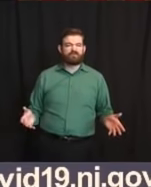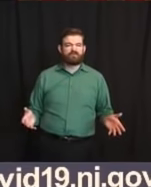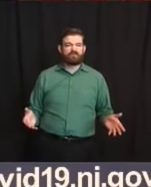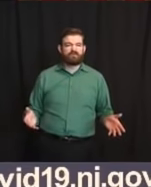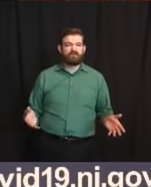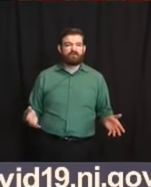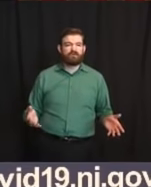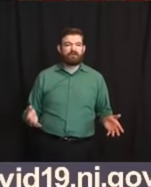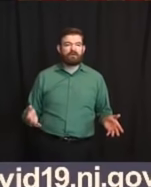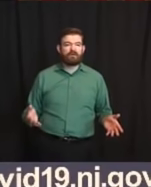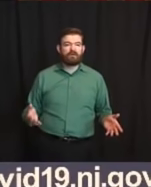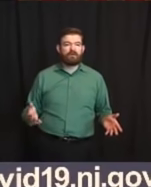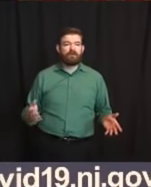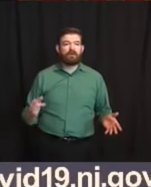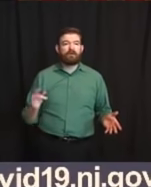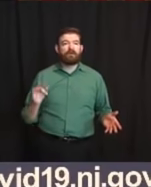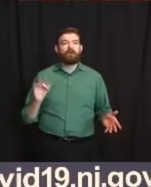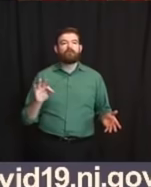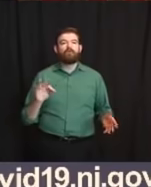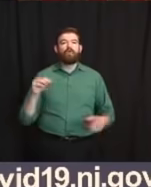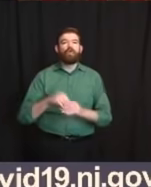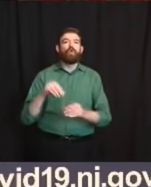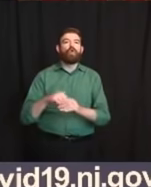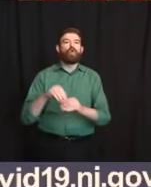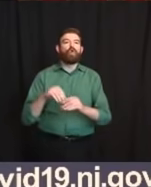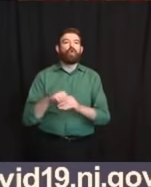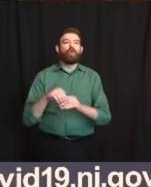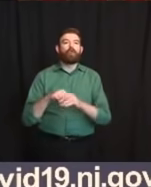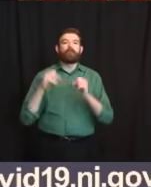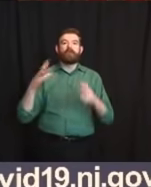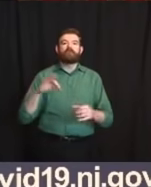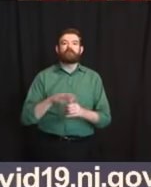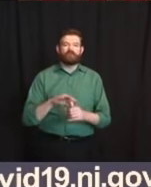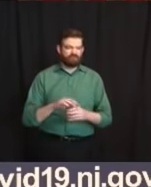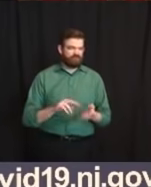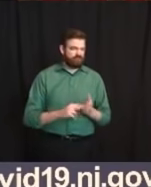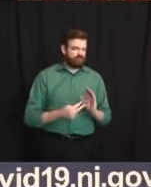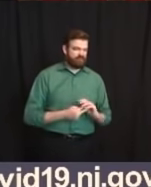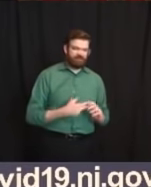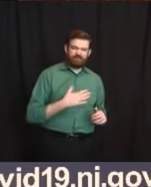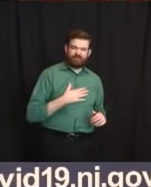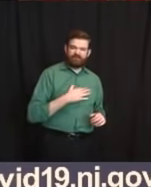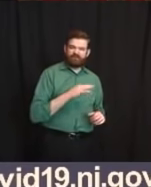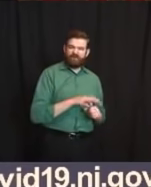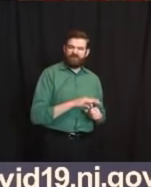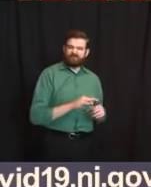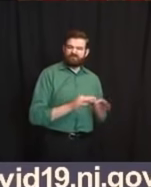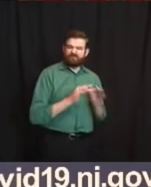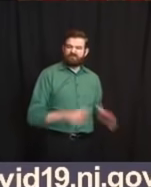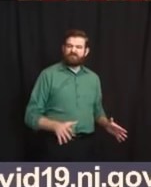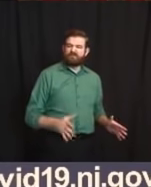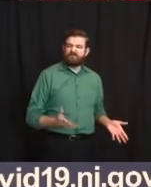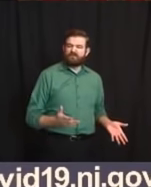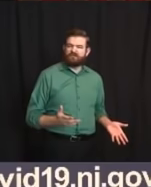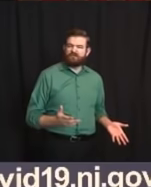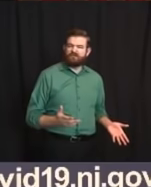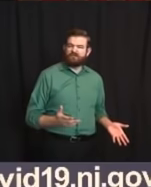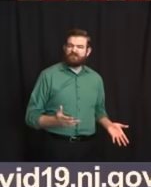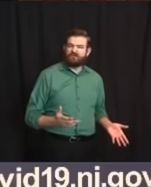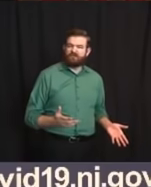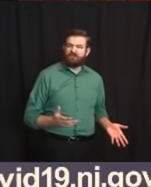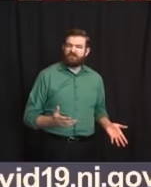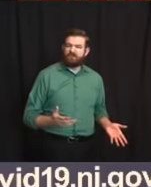my vote doesn't count. What do you say to Dion Lattimore about questions of possibly a deeply flawed vote by mail